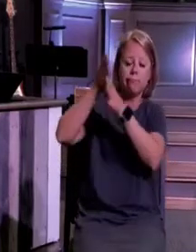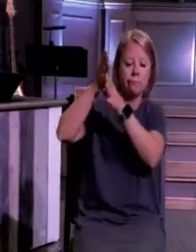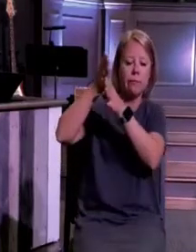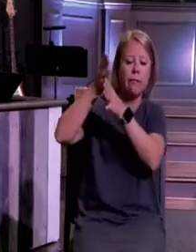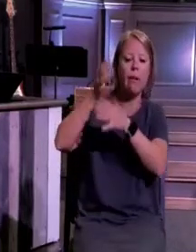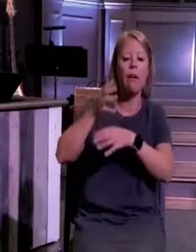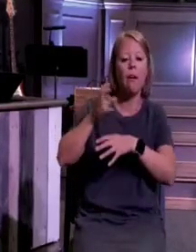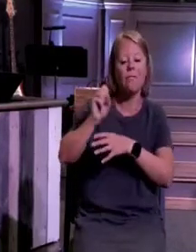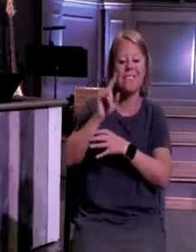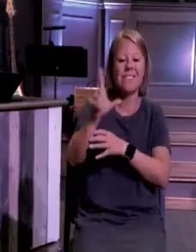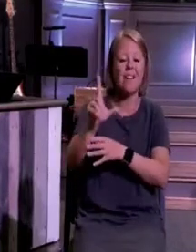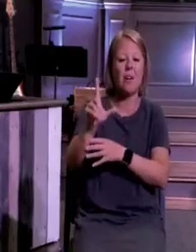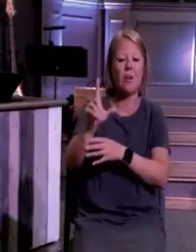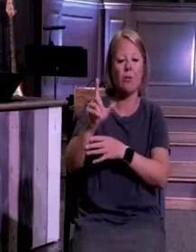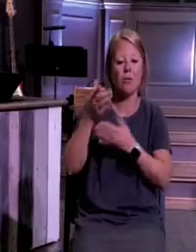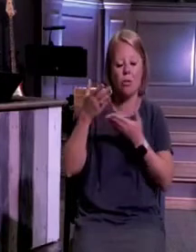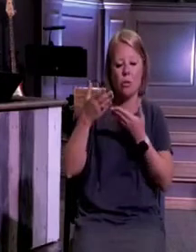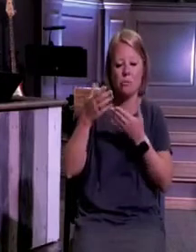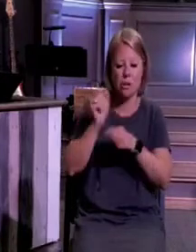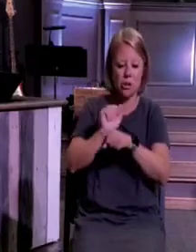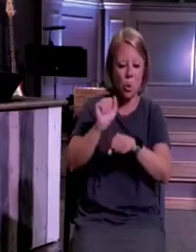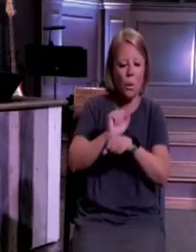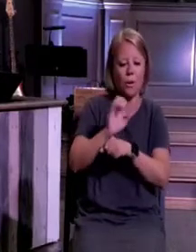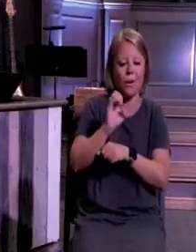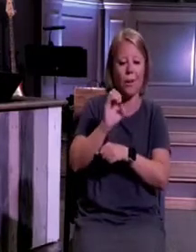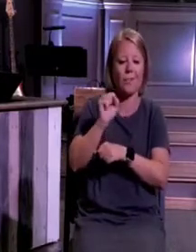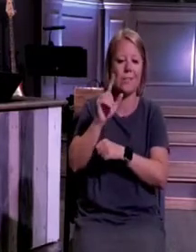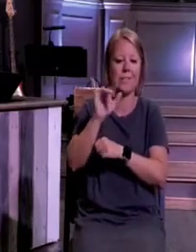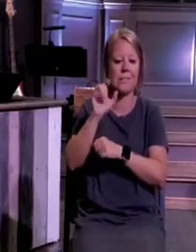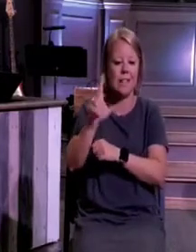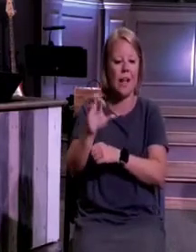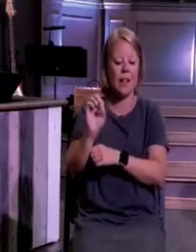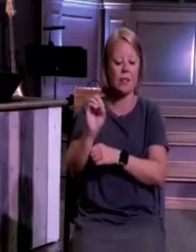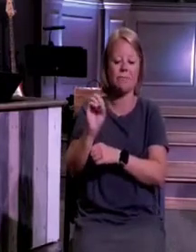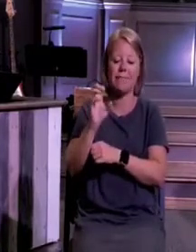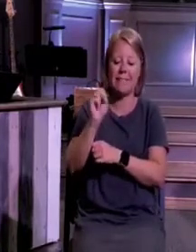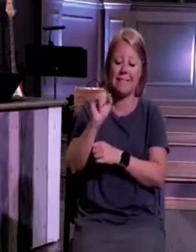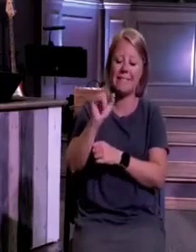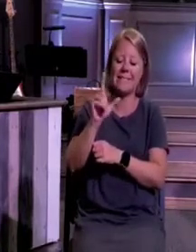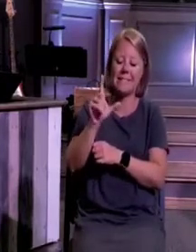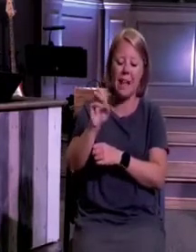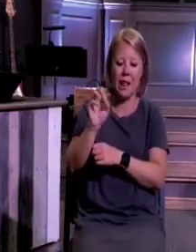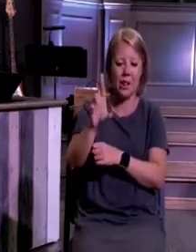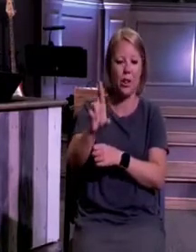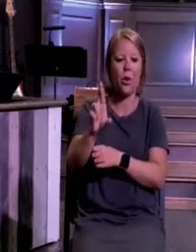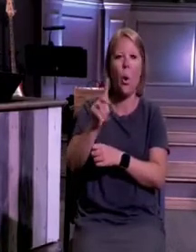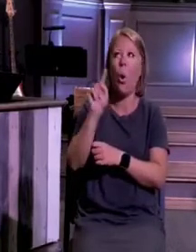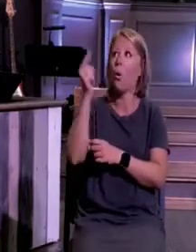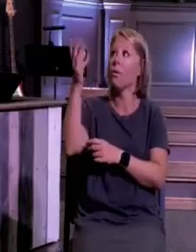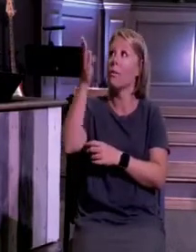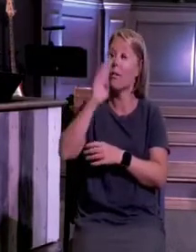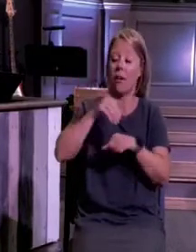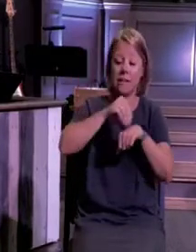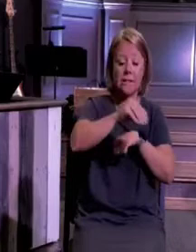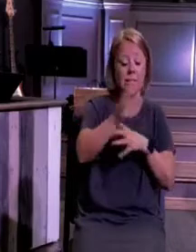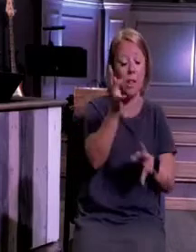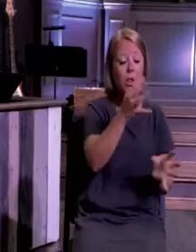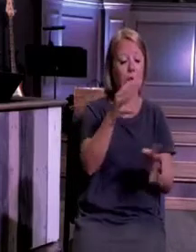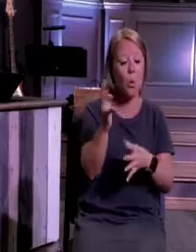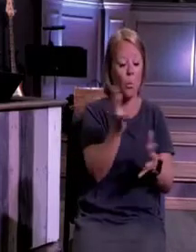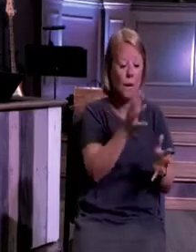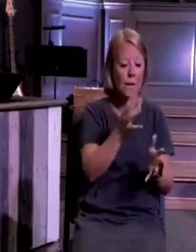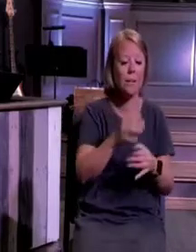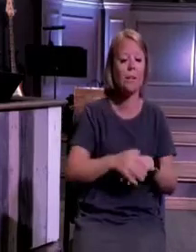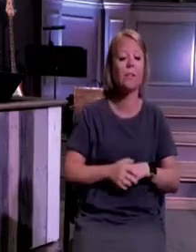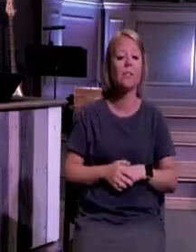responsibility of the worker, the sailor, to raise the sail, but only God in heaven can send the wind. Ladies and gentlemen, my